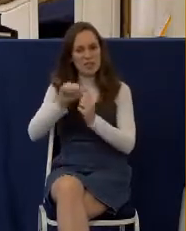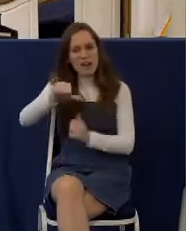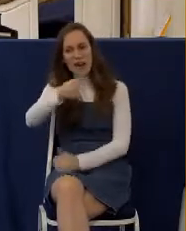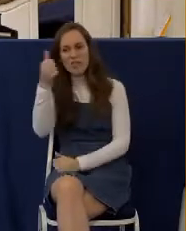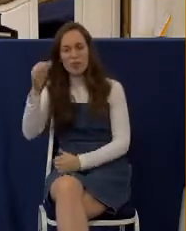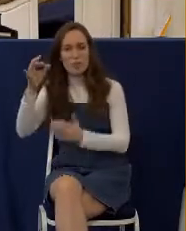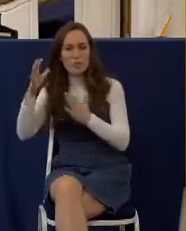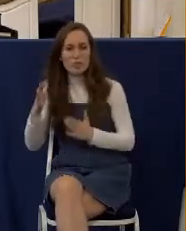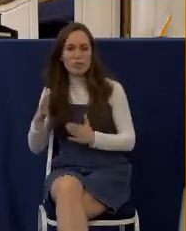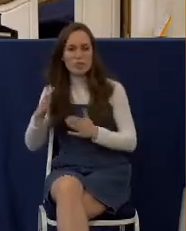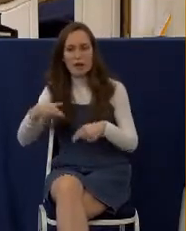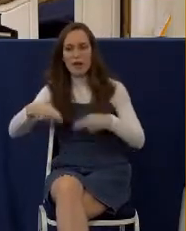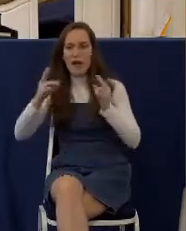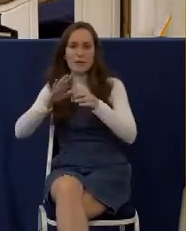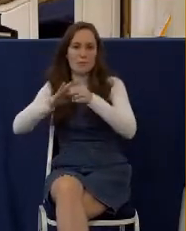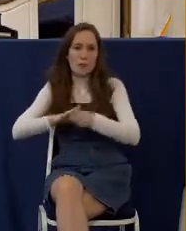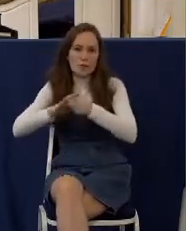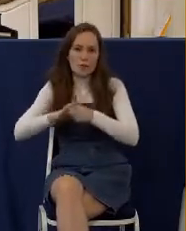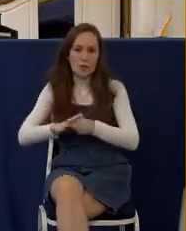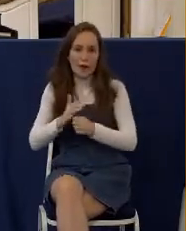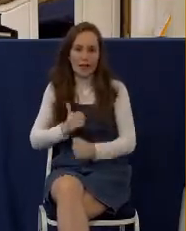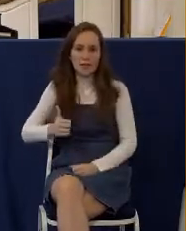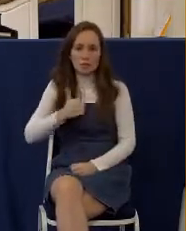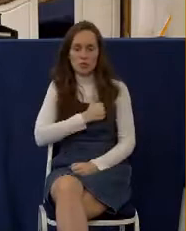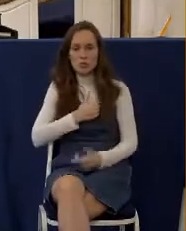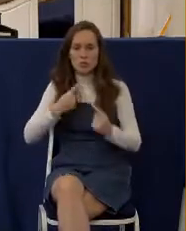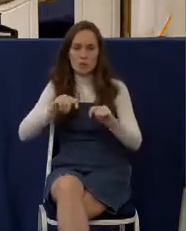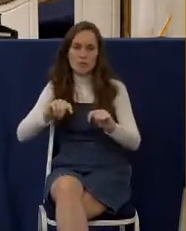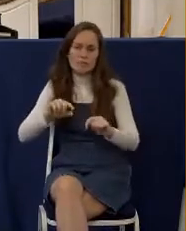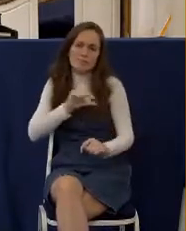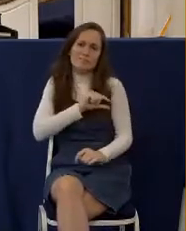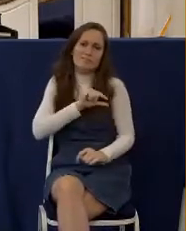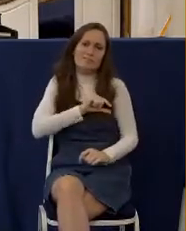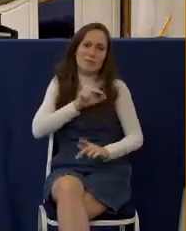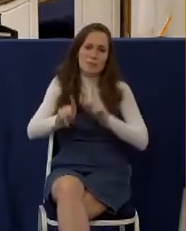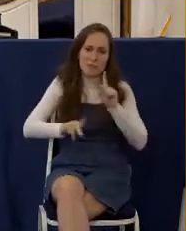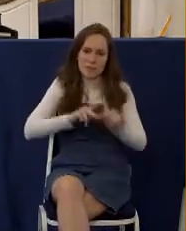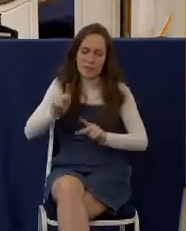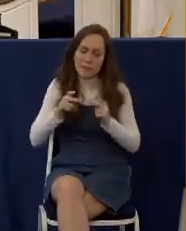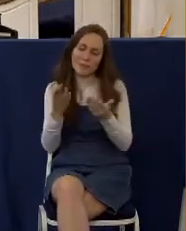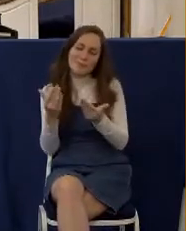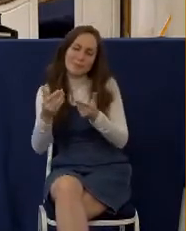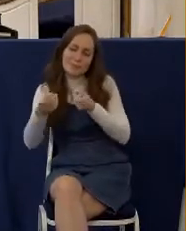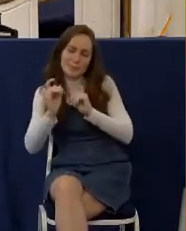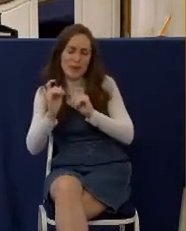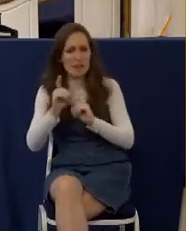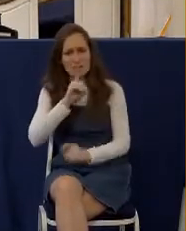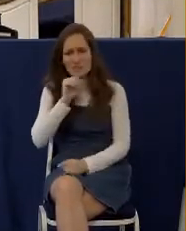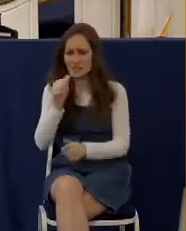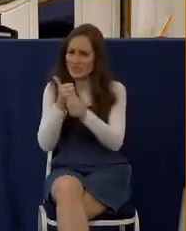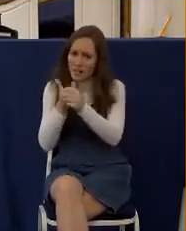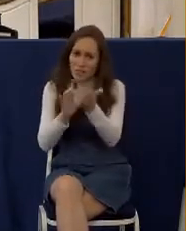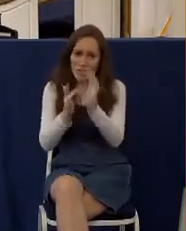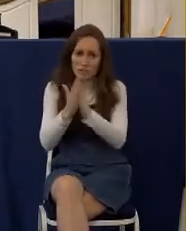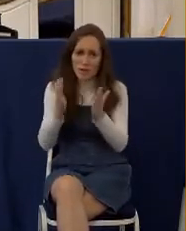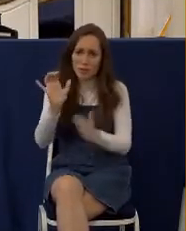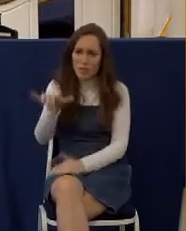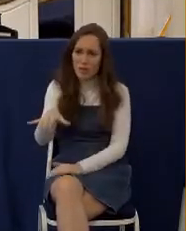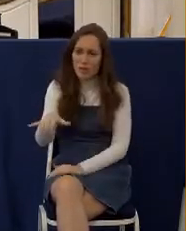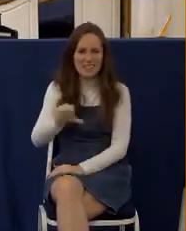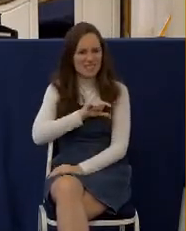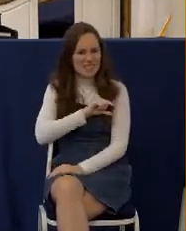today who try to put a guilt trip on people to make them give. It is totally unbiblical to do that. The Bible doesn't talk about guilt